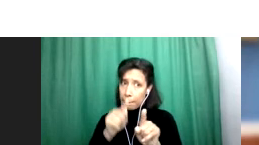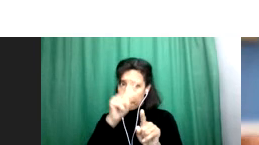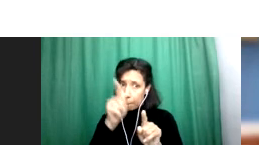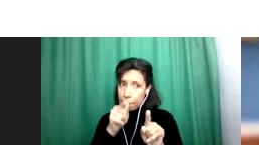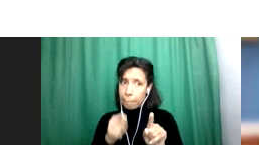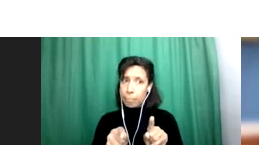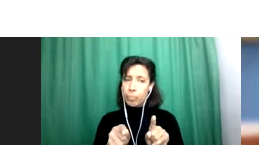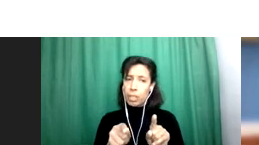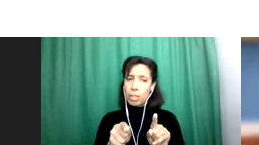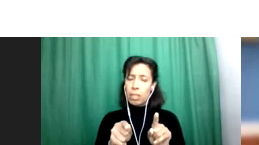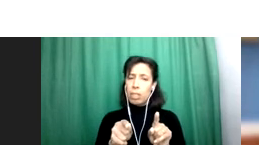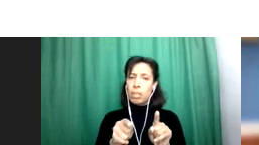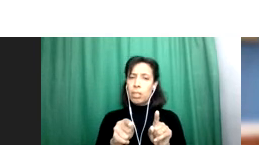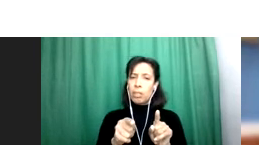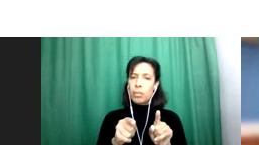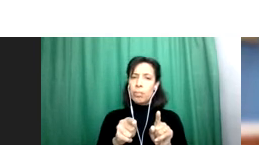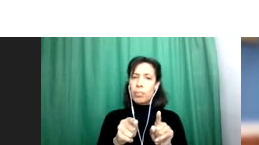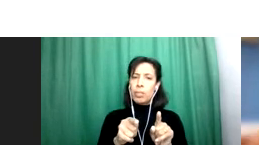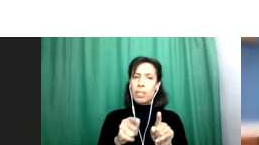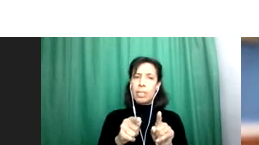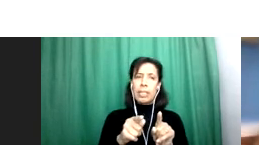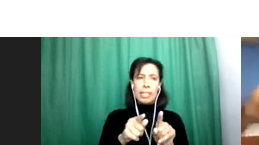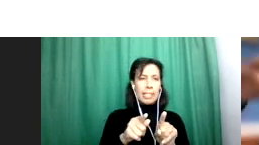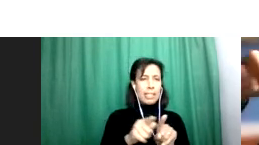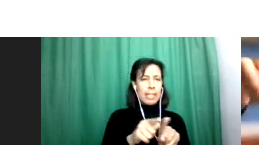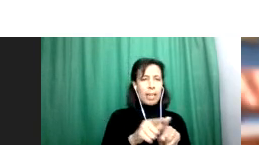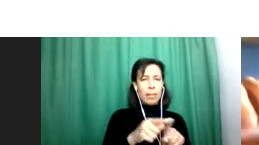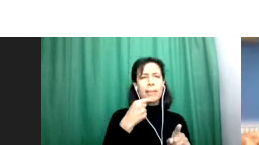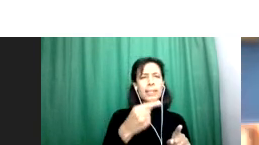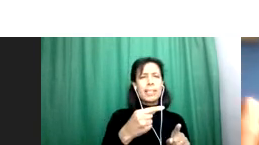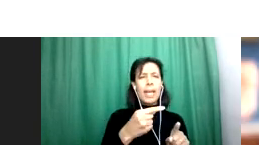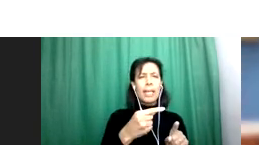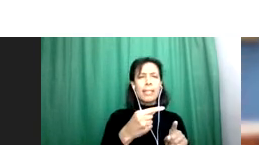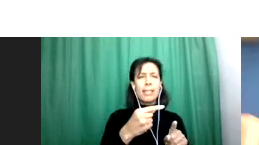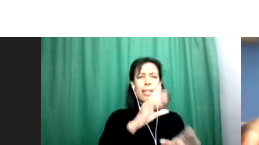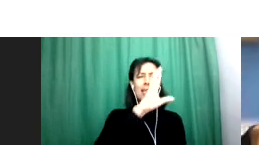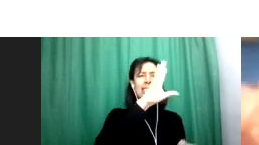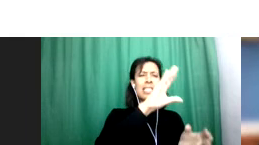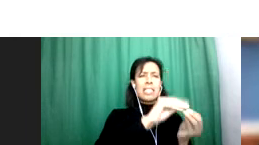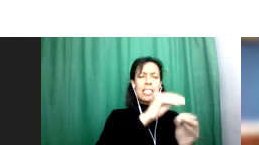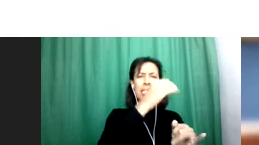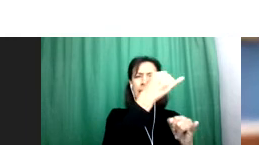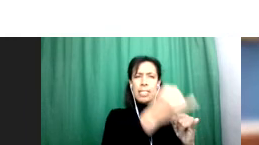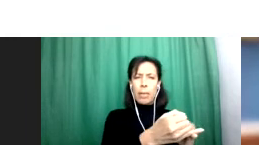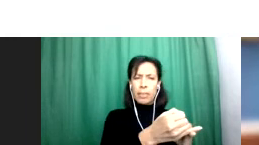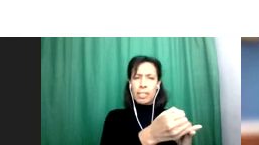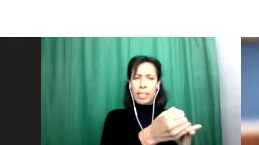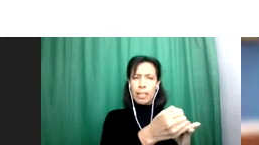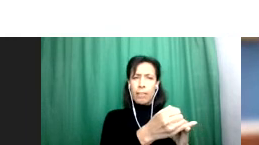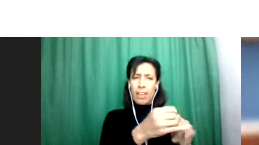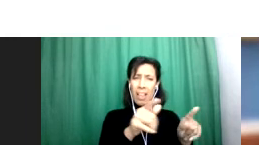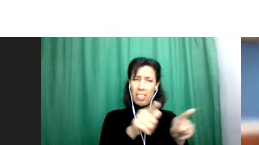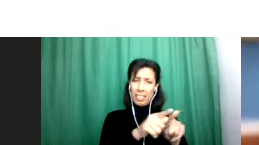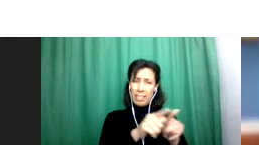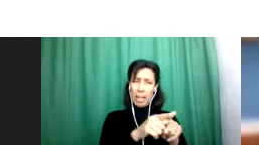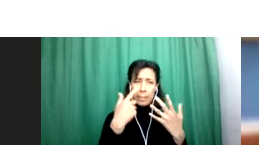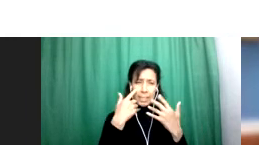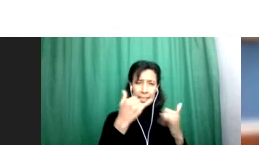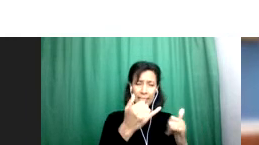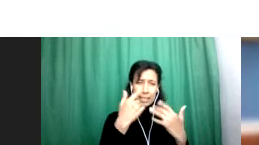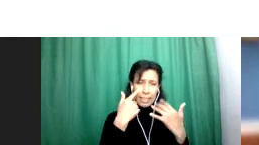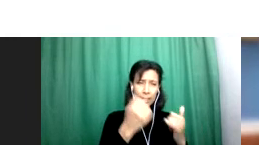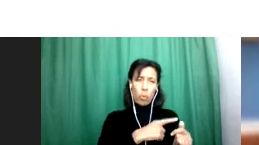being potentially the same as testing, because testing is something you would do perhaps at the end of a